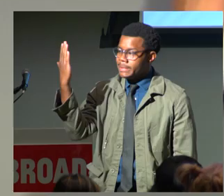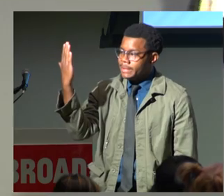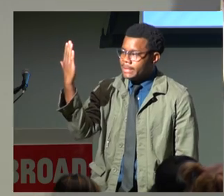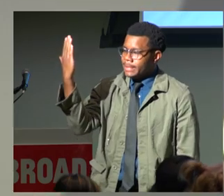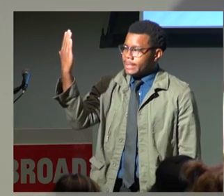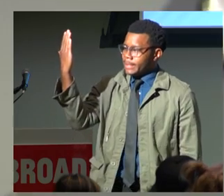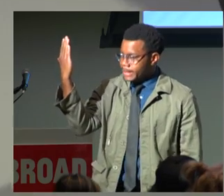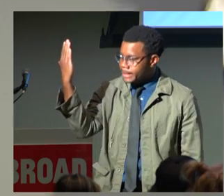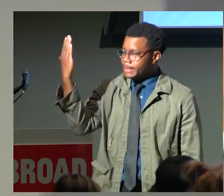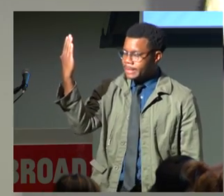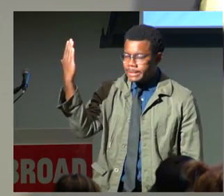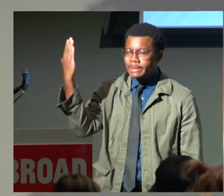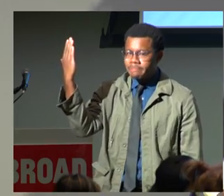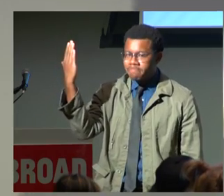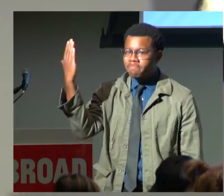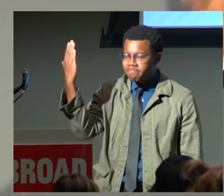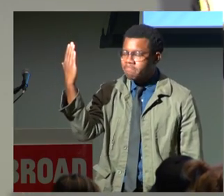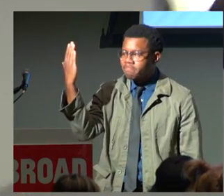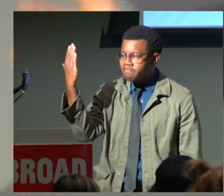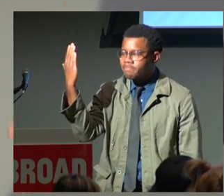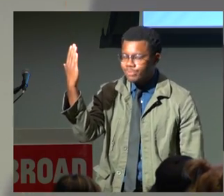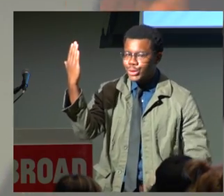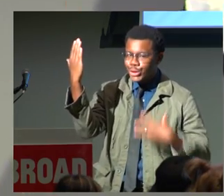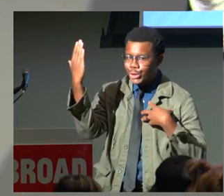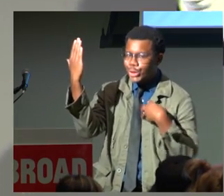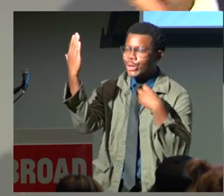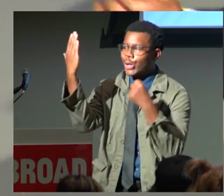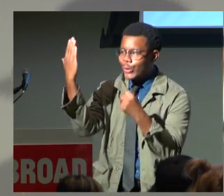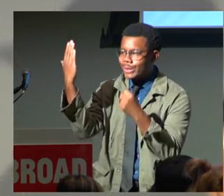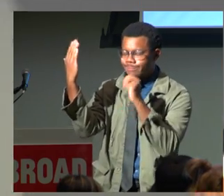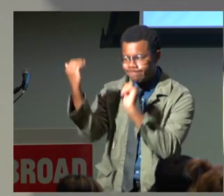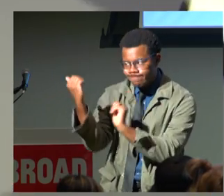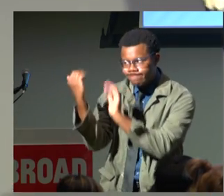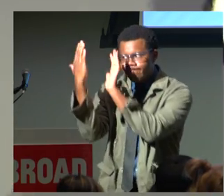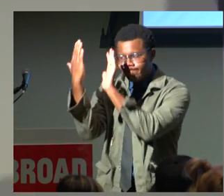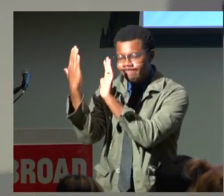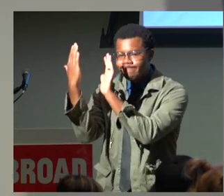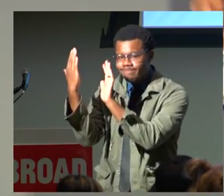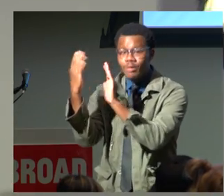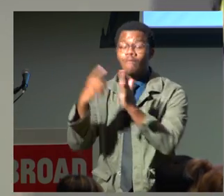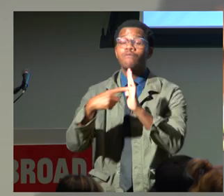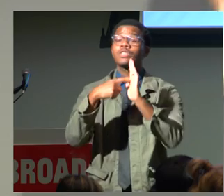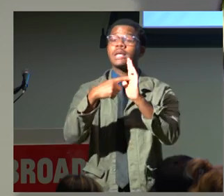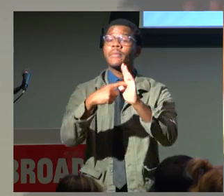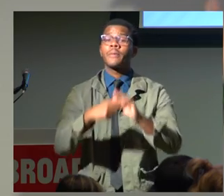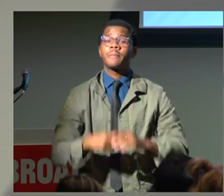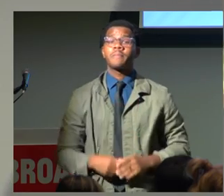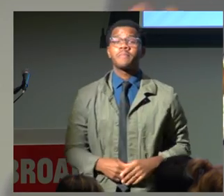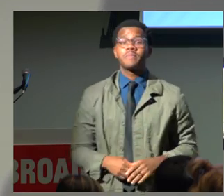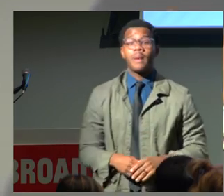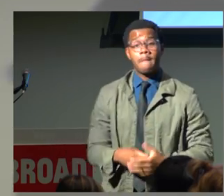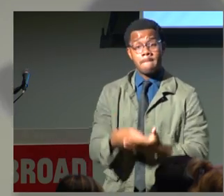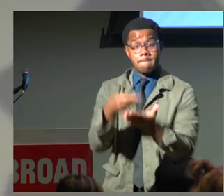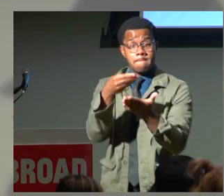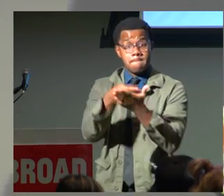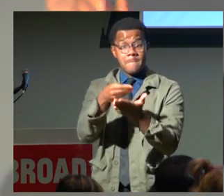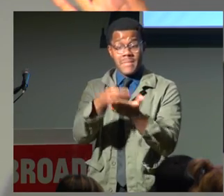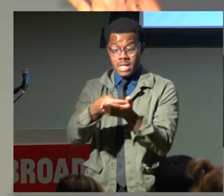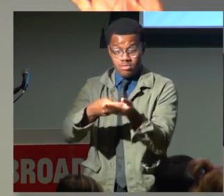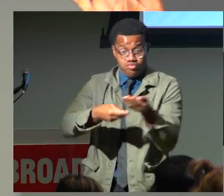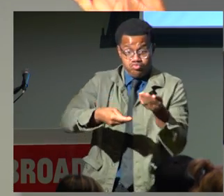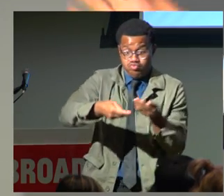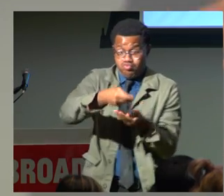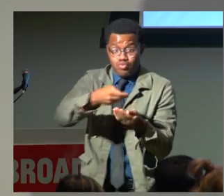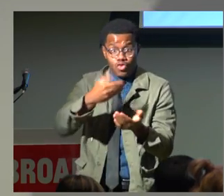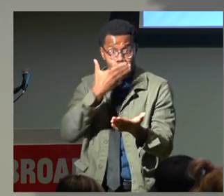to embrace that reality about yourself. For example, I am not good with managing money. Not